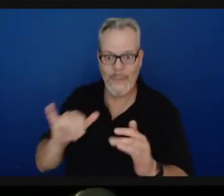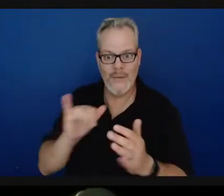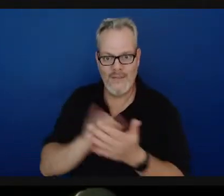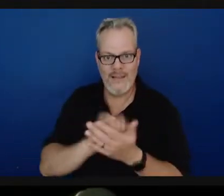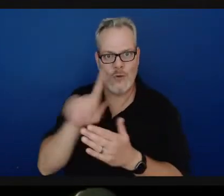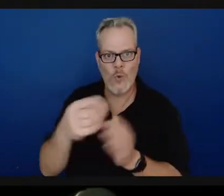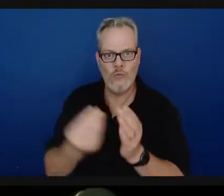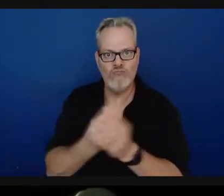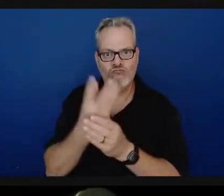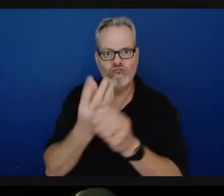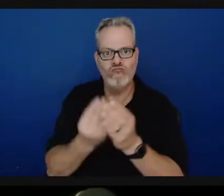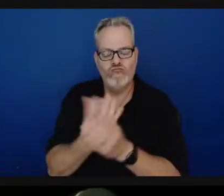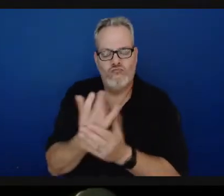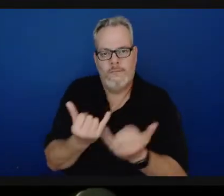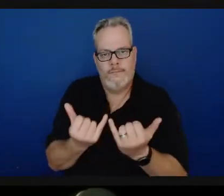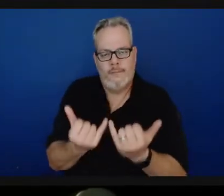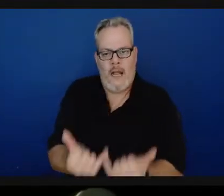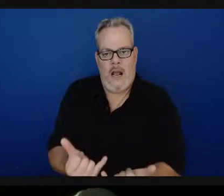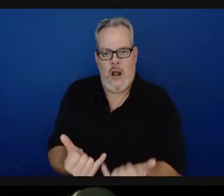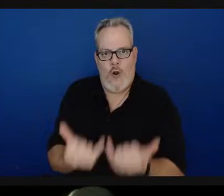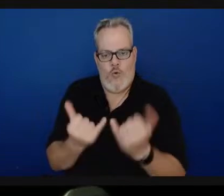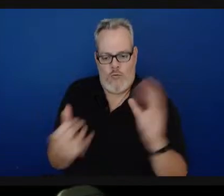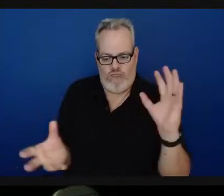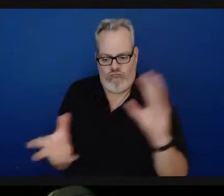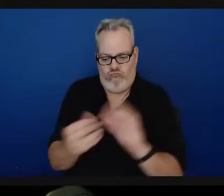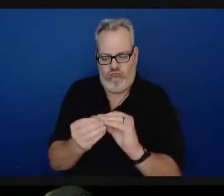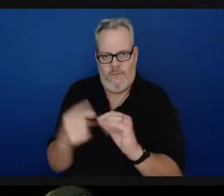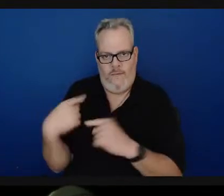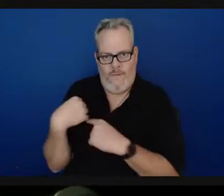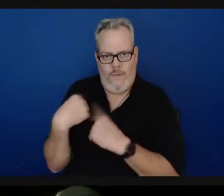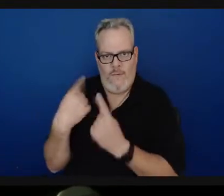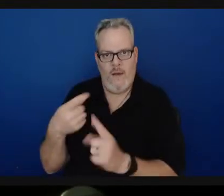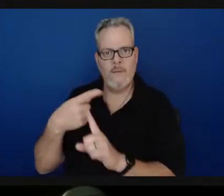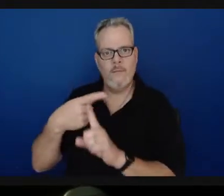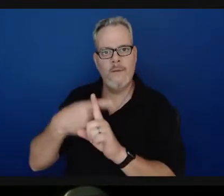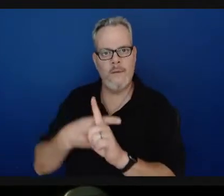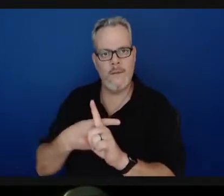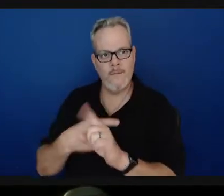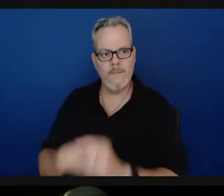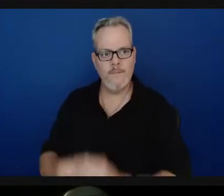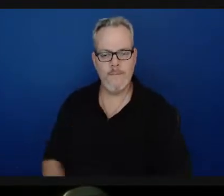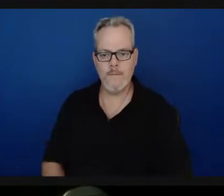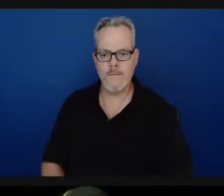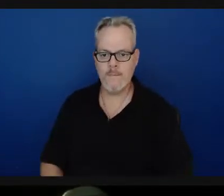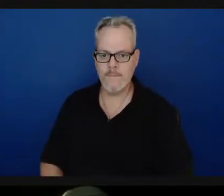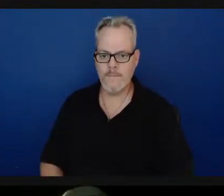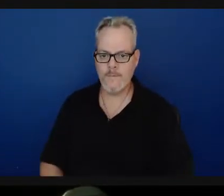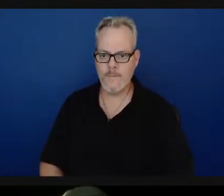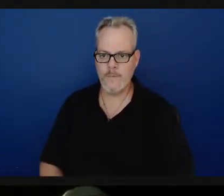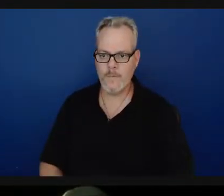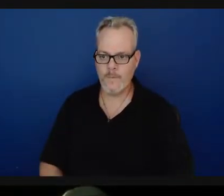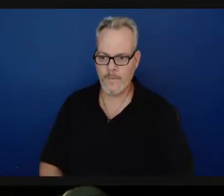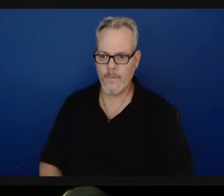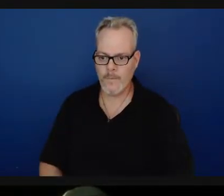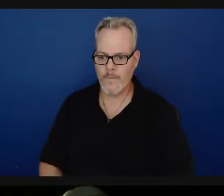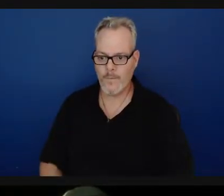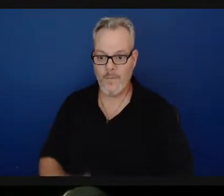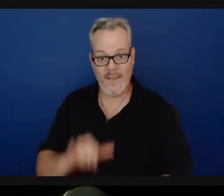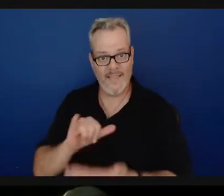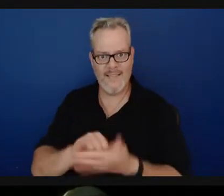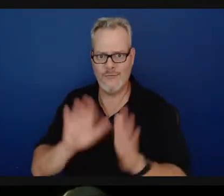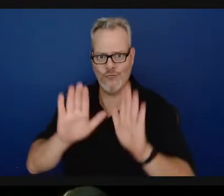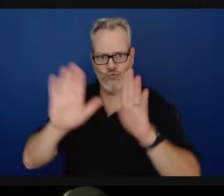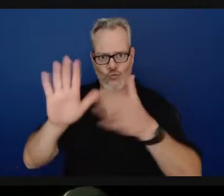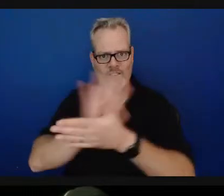current eruption over the last month. And that's the aerial video. And they actually